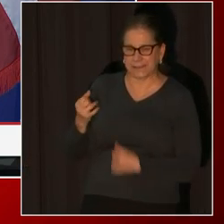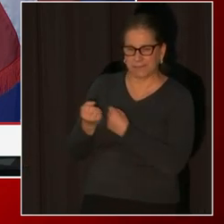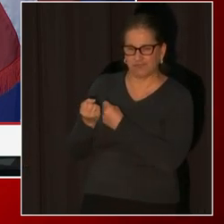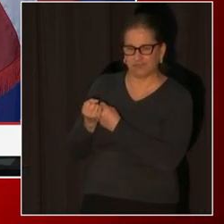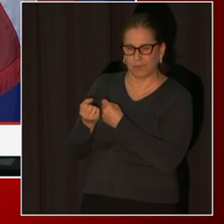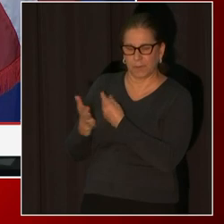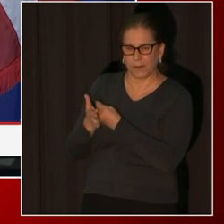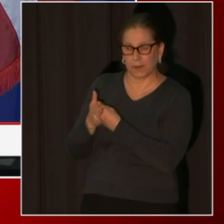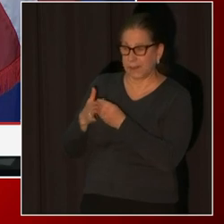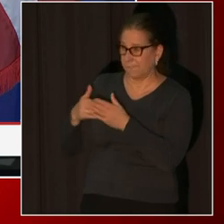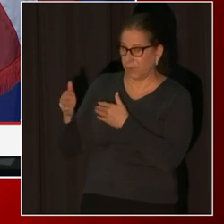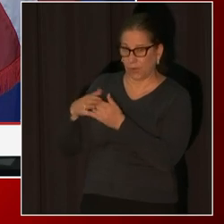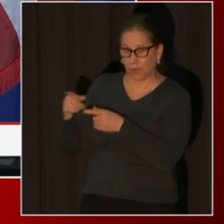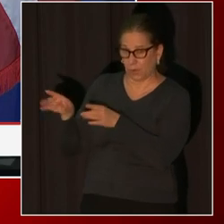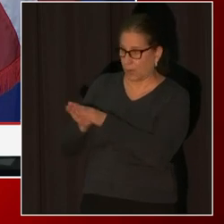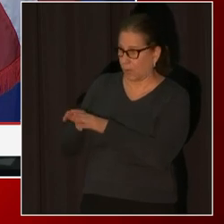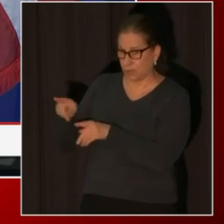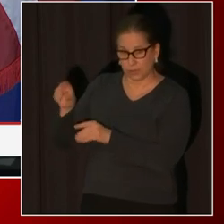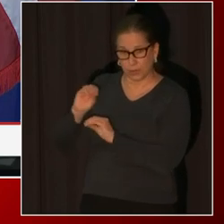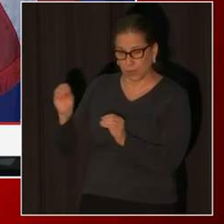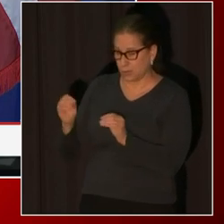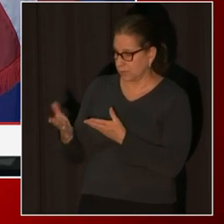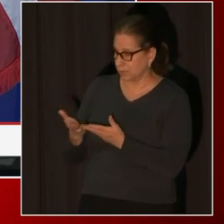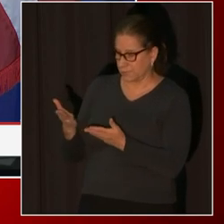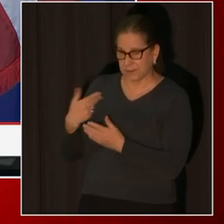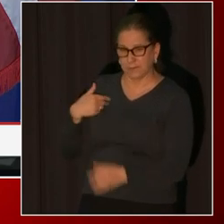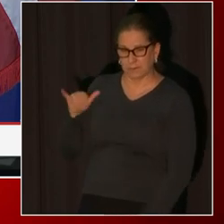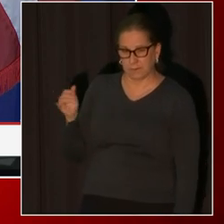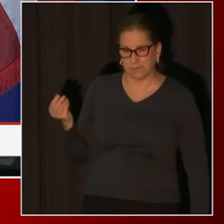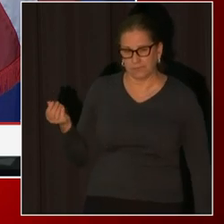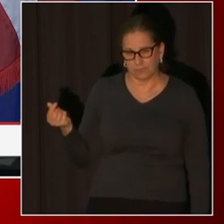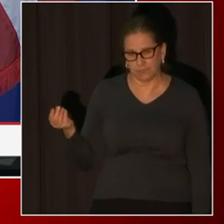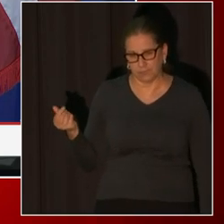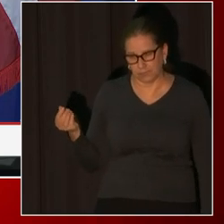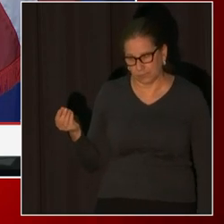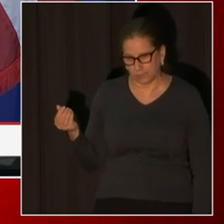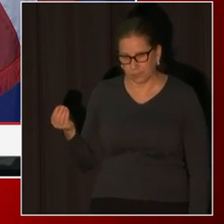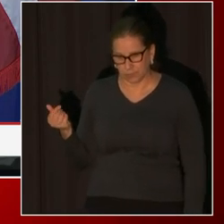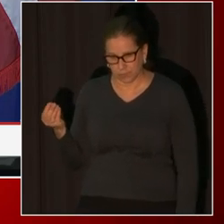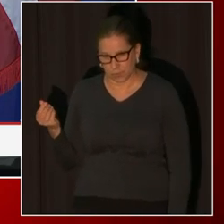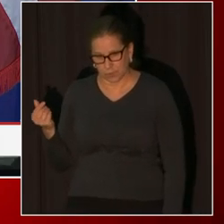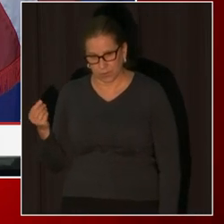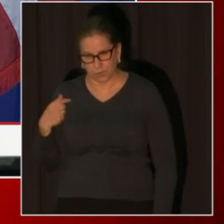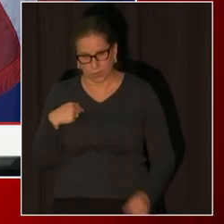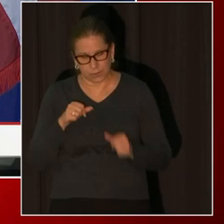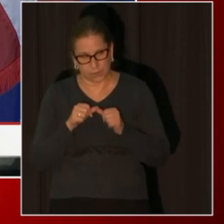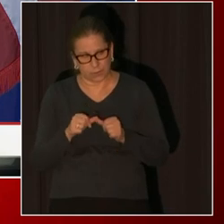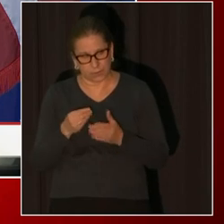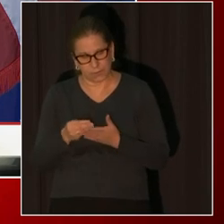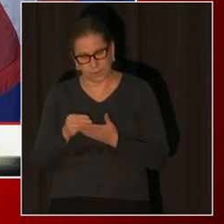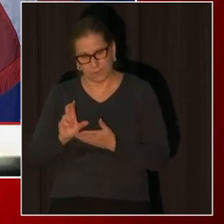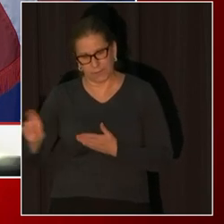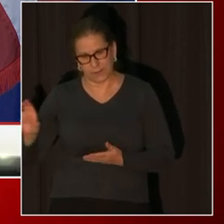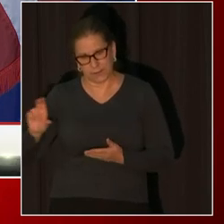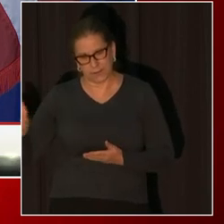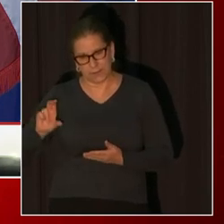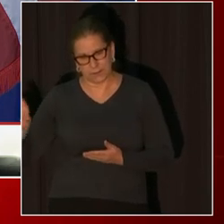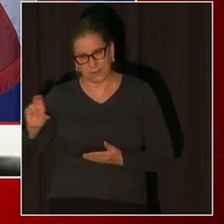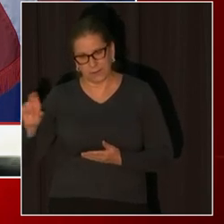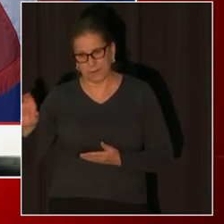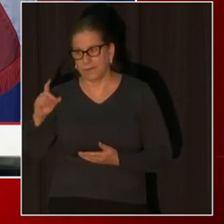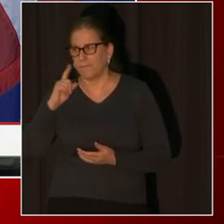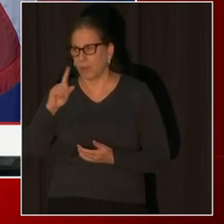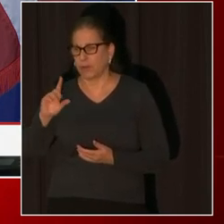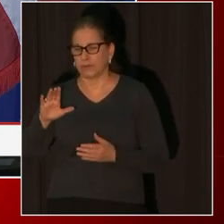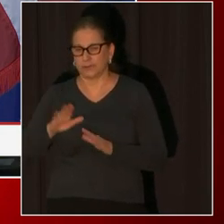child care. So we have been making continued investments in our child care system. We also recognize that